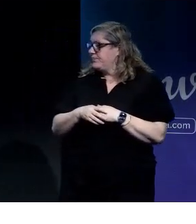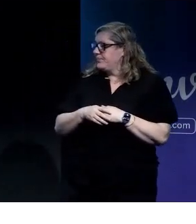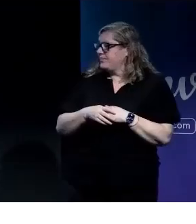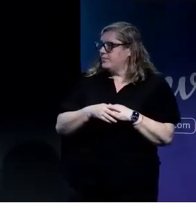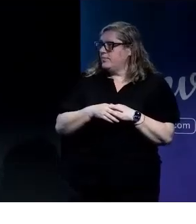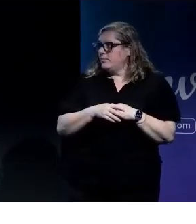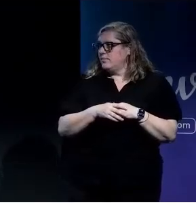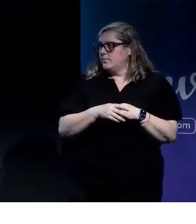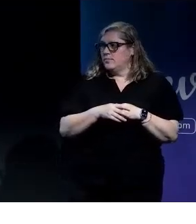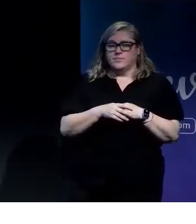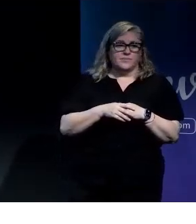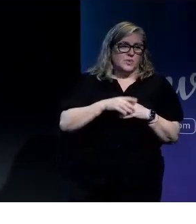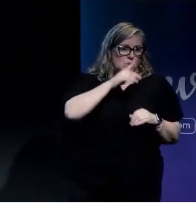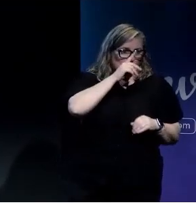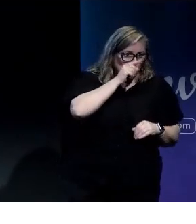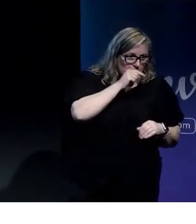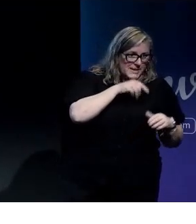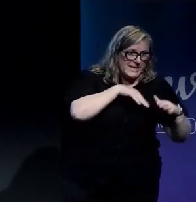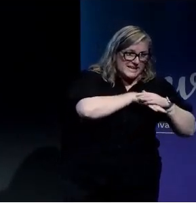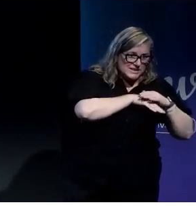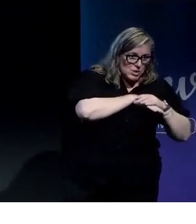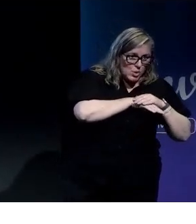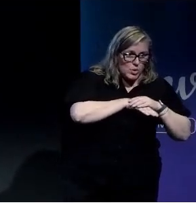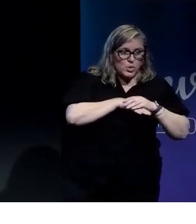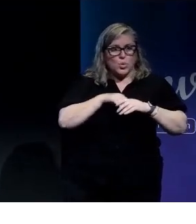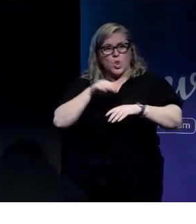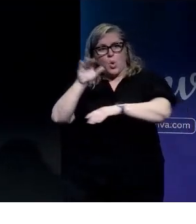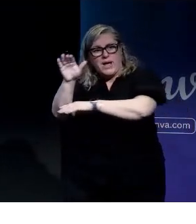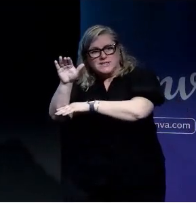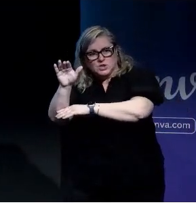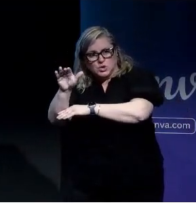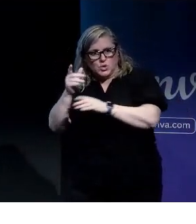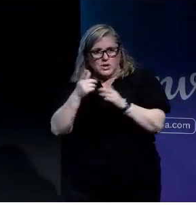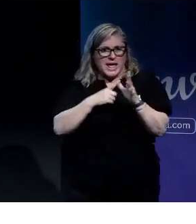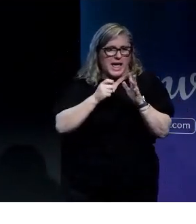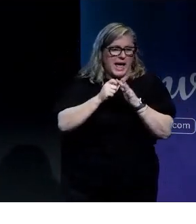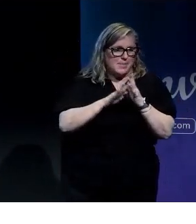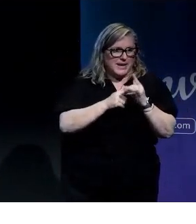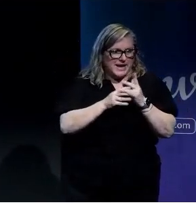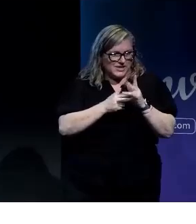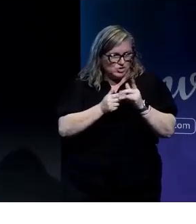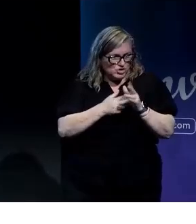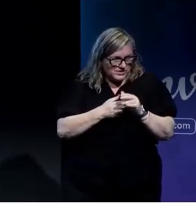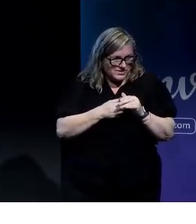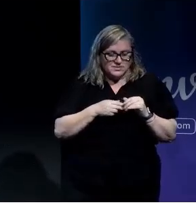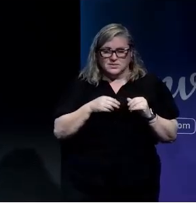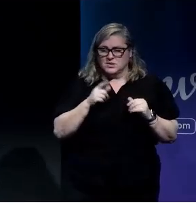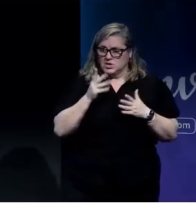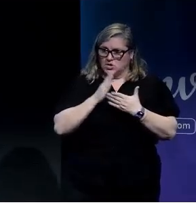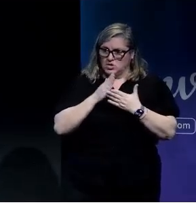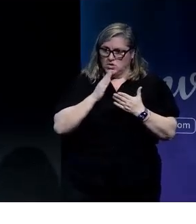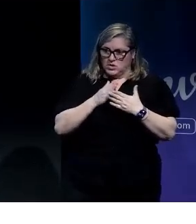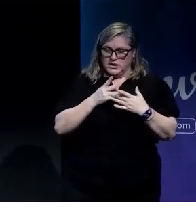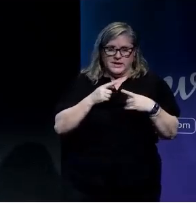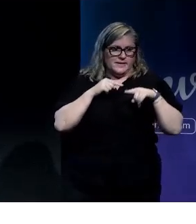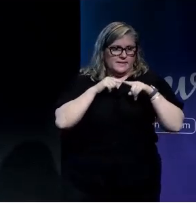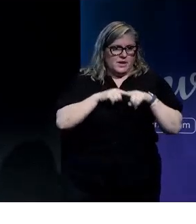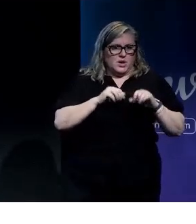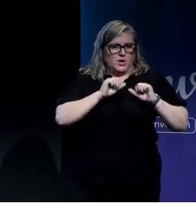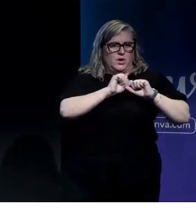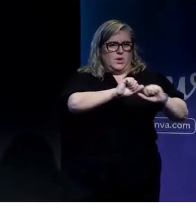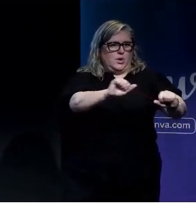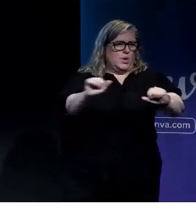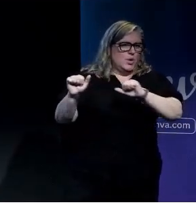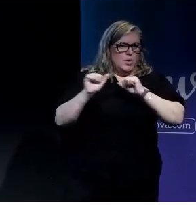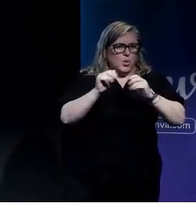This could apply to internal or external applications. It really just depends on what your leadership is